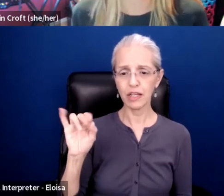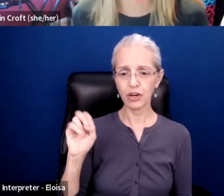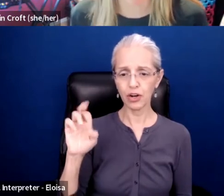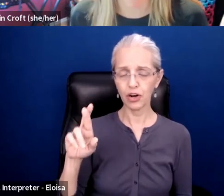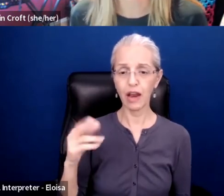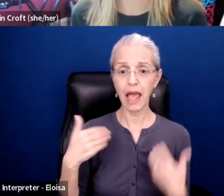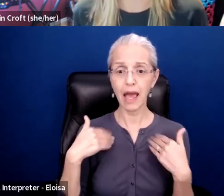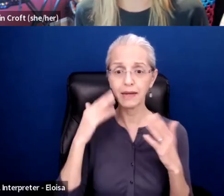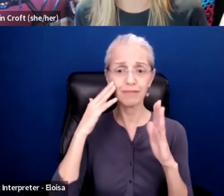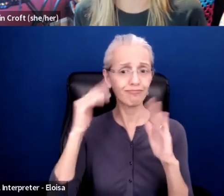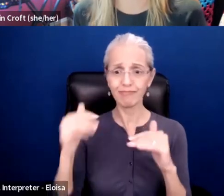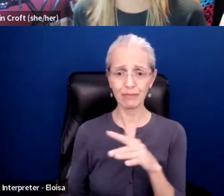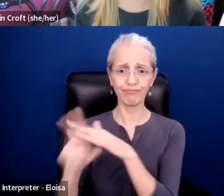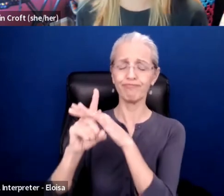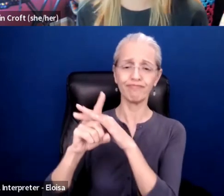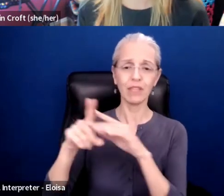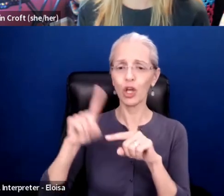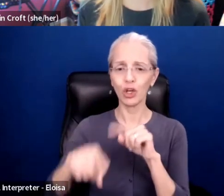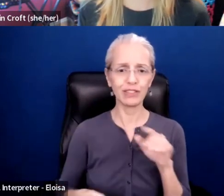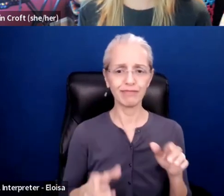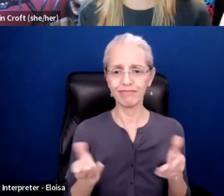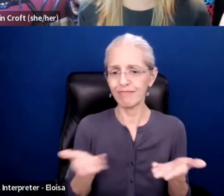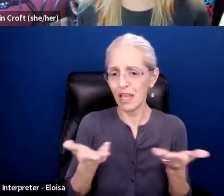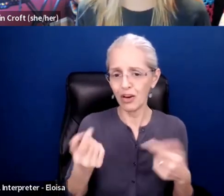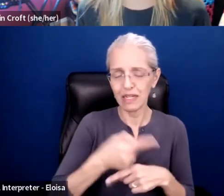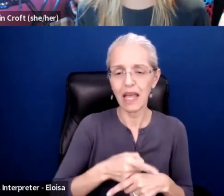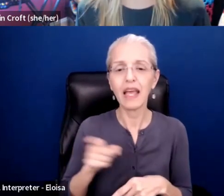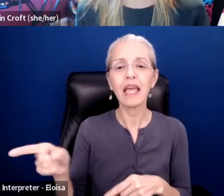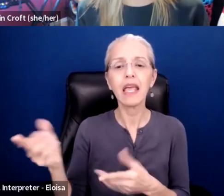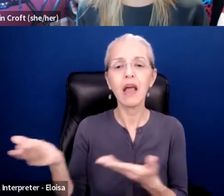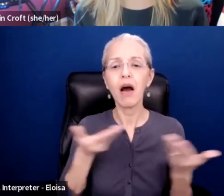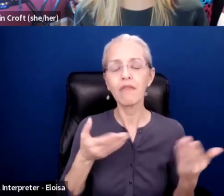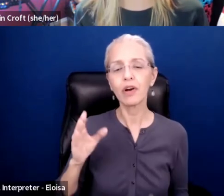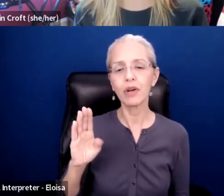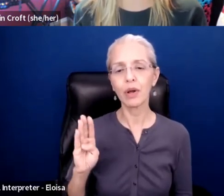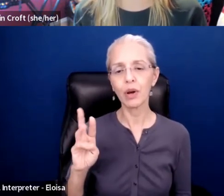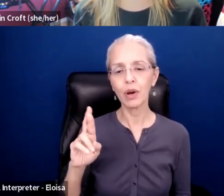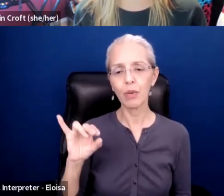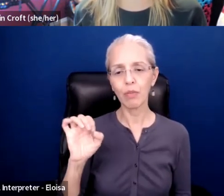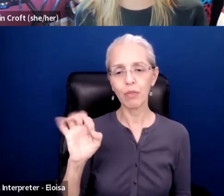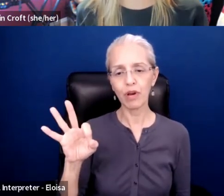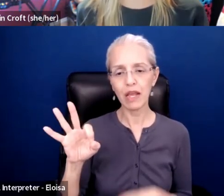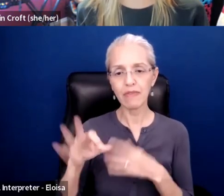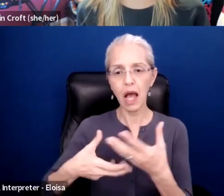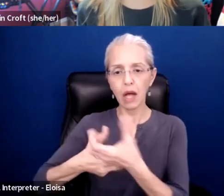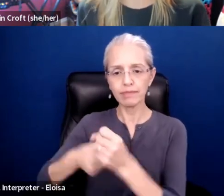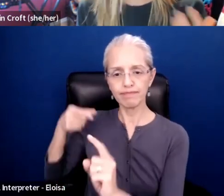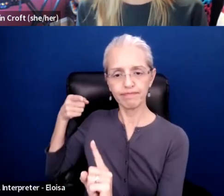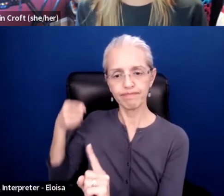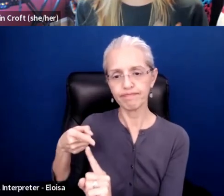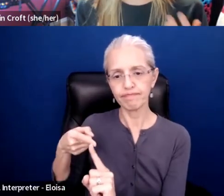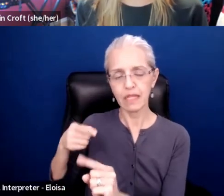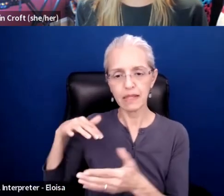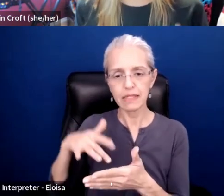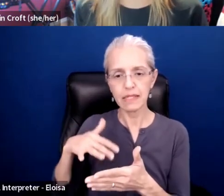to this panel today, authored a brief that really summarizes the study and puts it into,